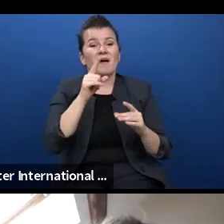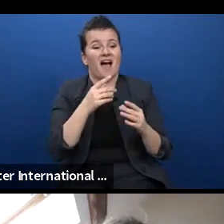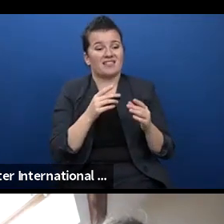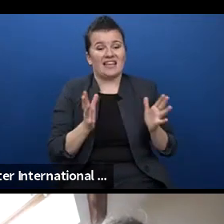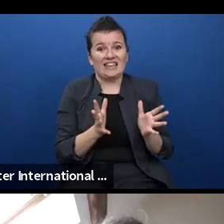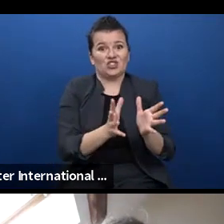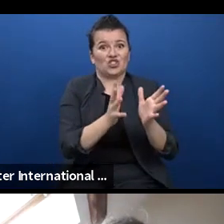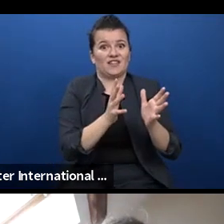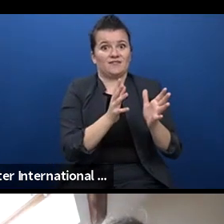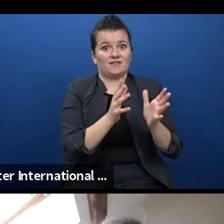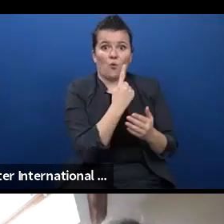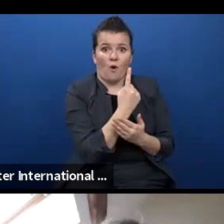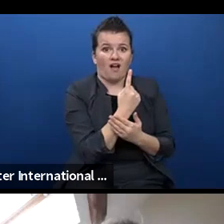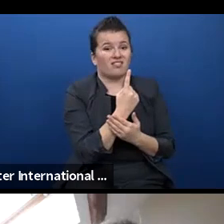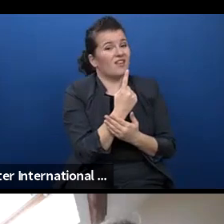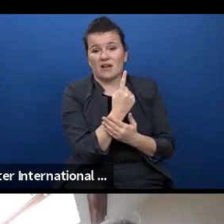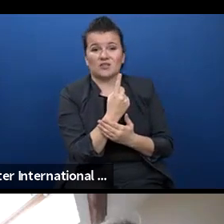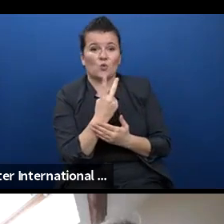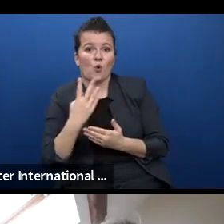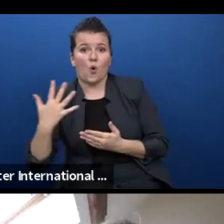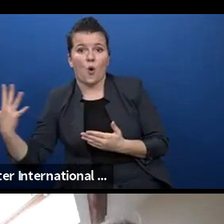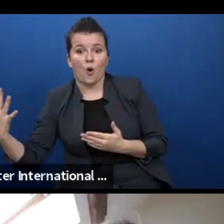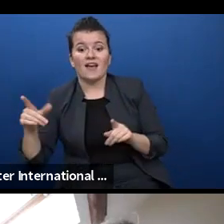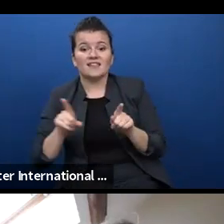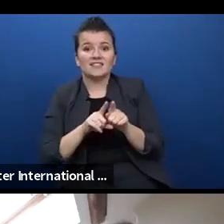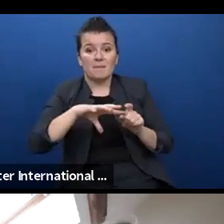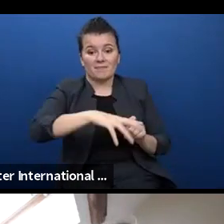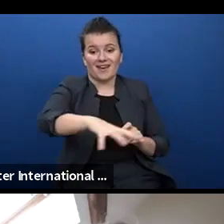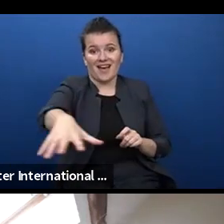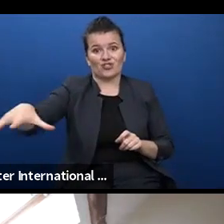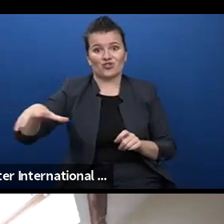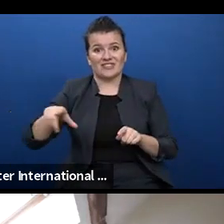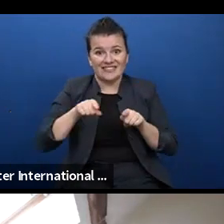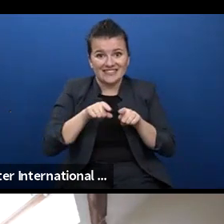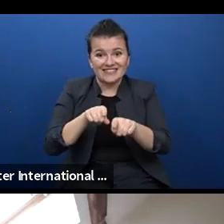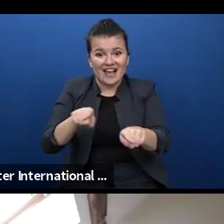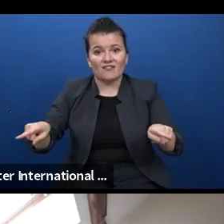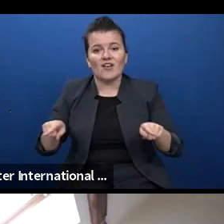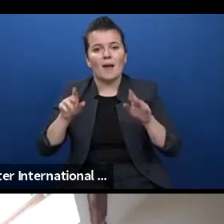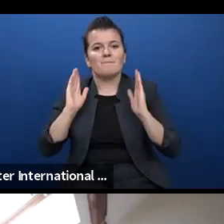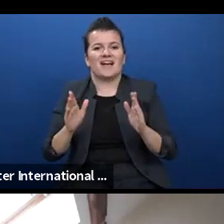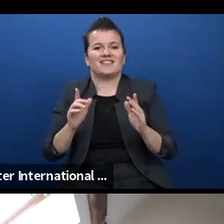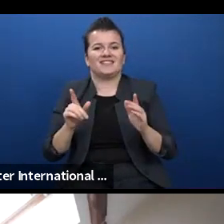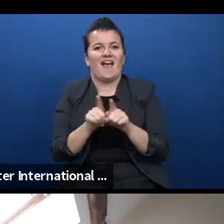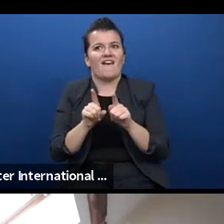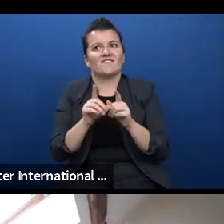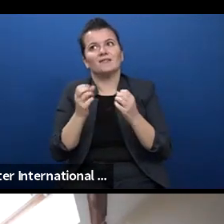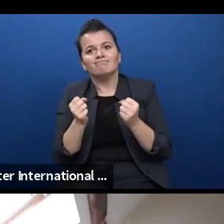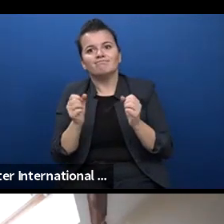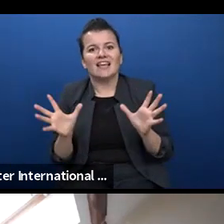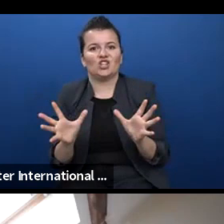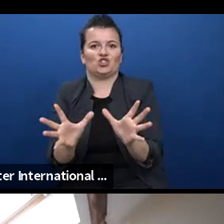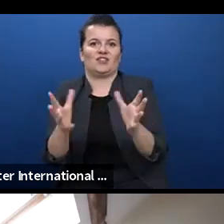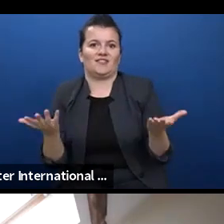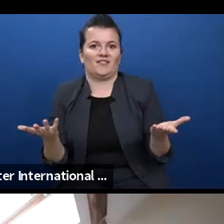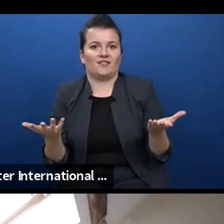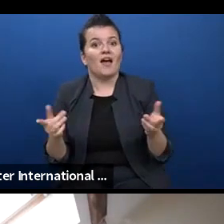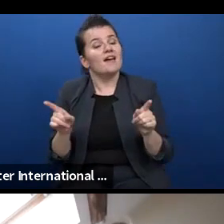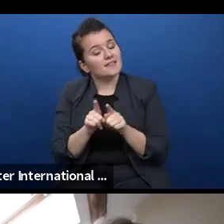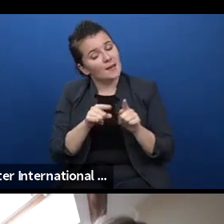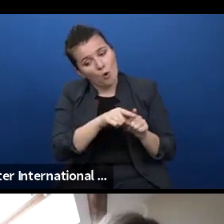all of the member states, because that is what's missing at the moment, and to help all the member states to develop more on education,